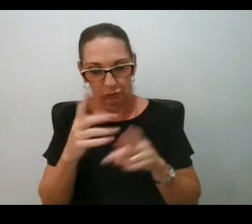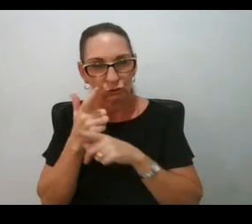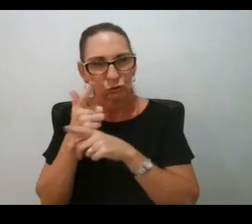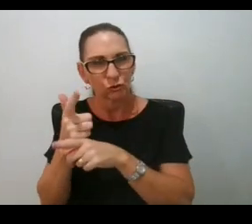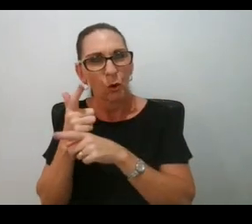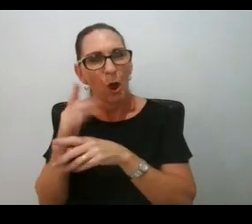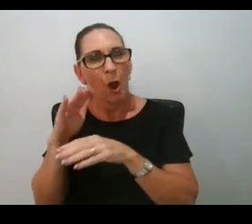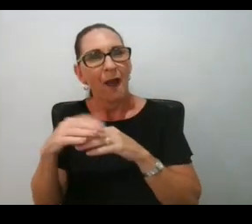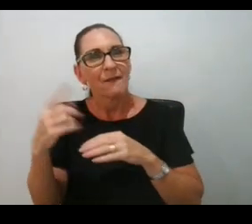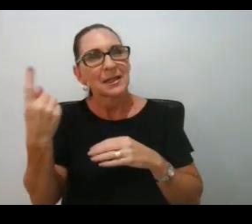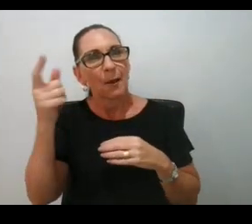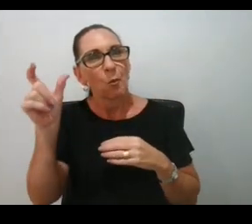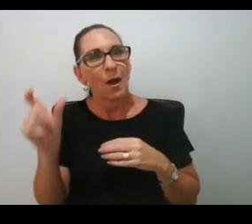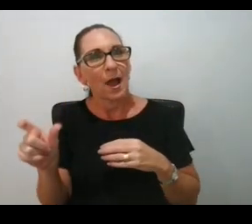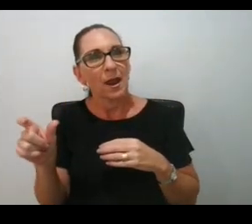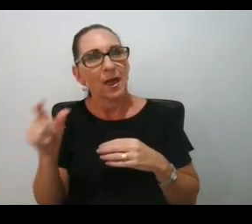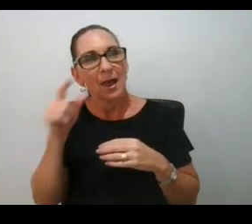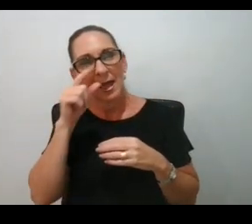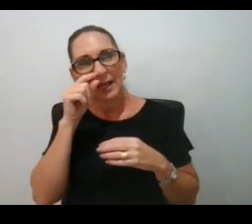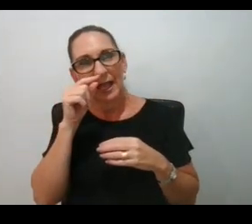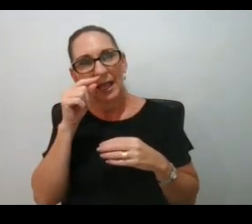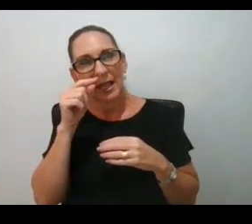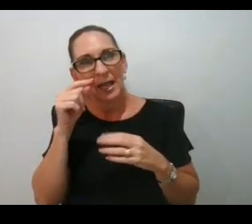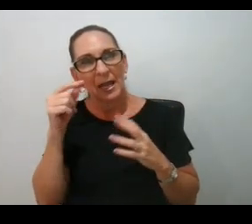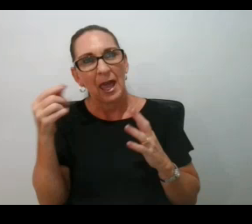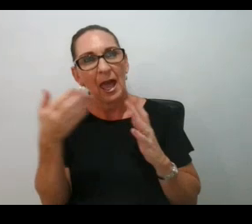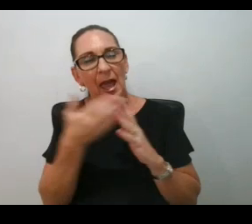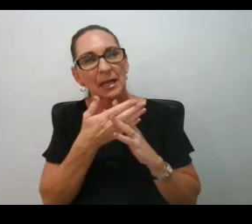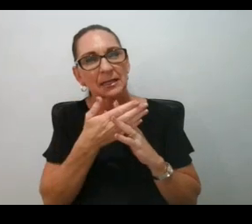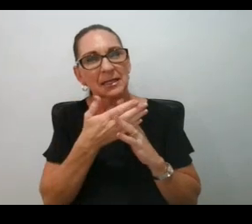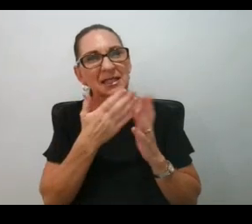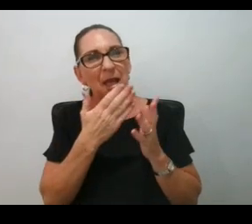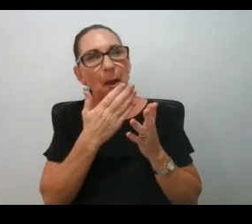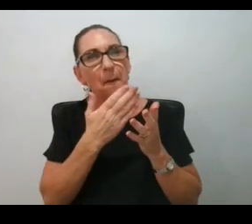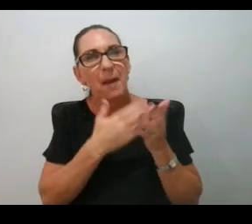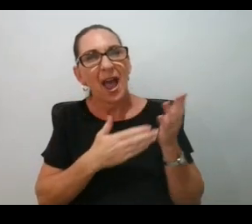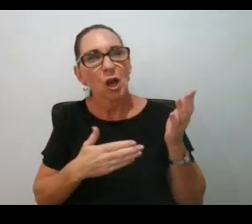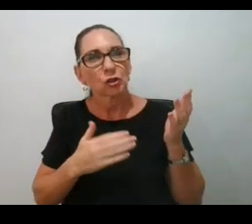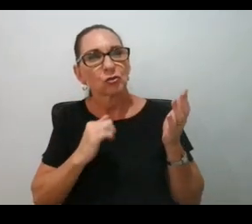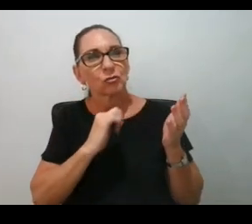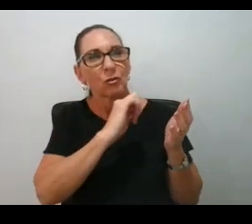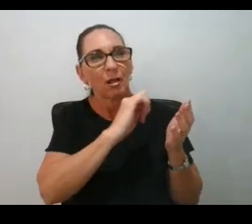accessing maybe partial disability under their super,